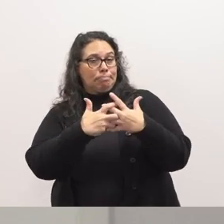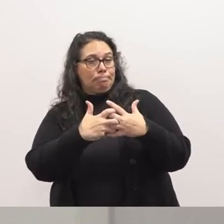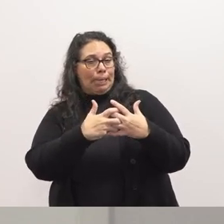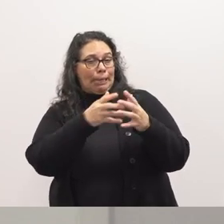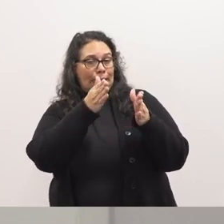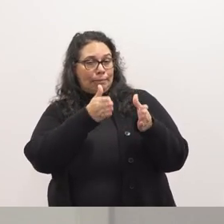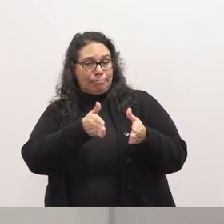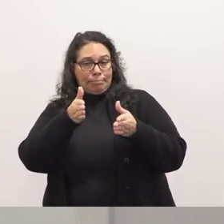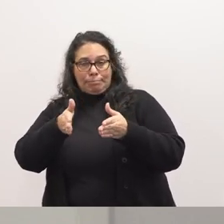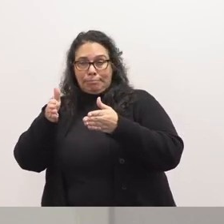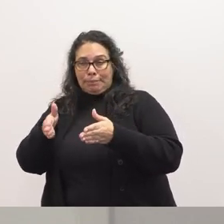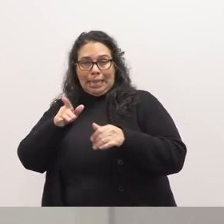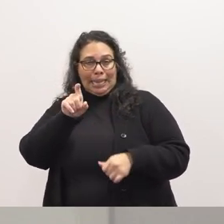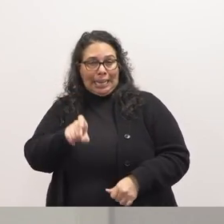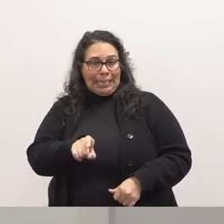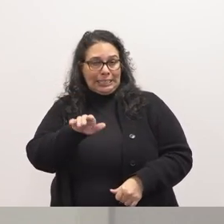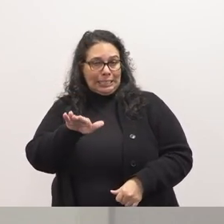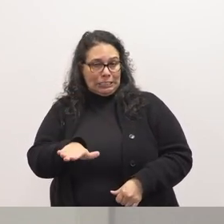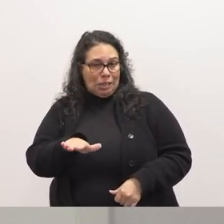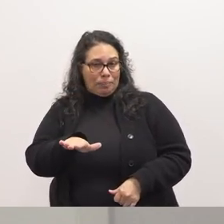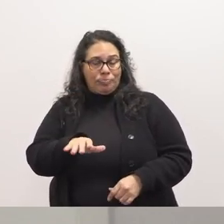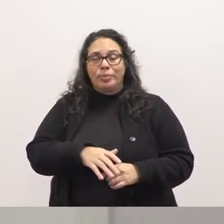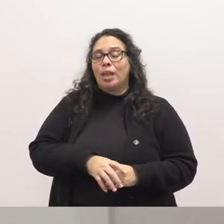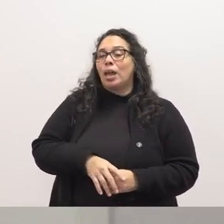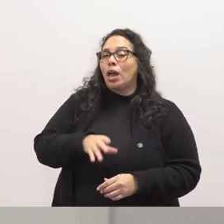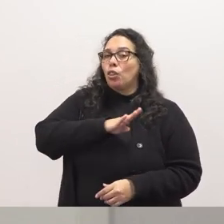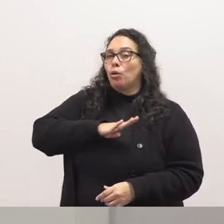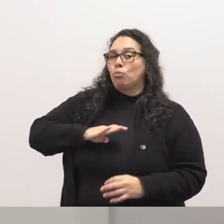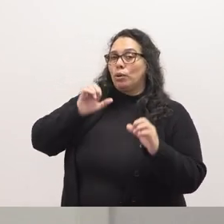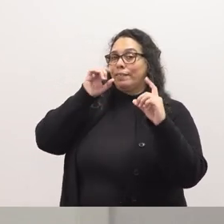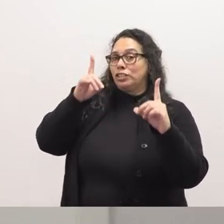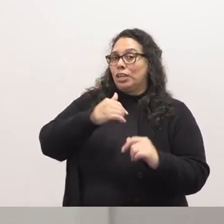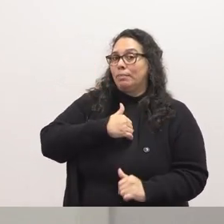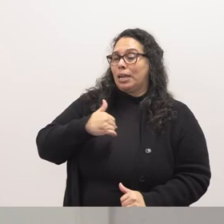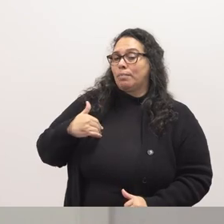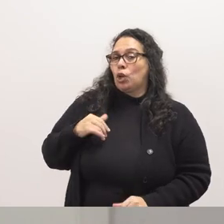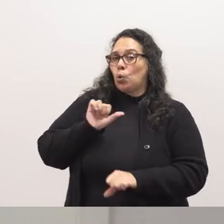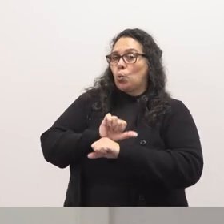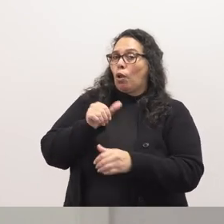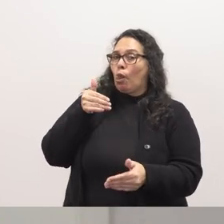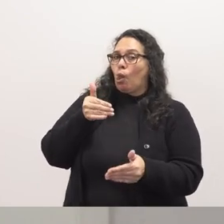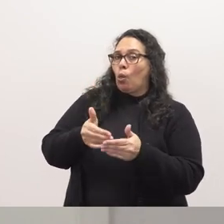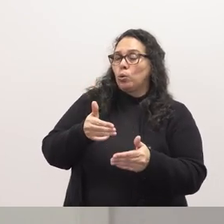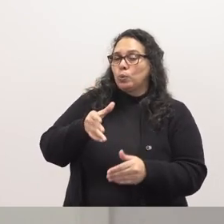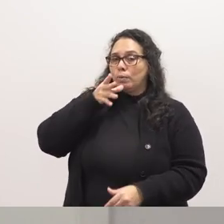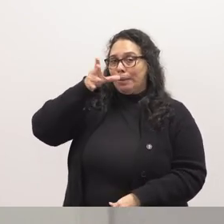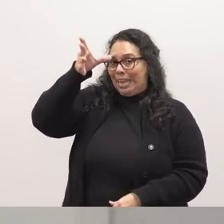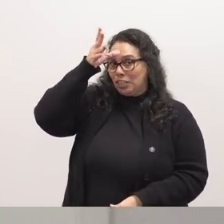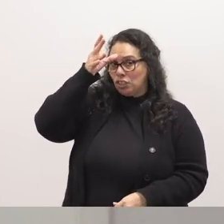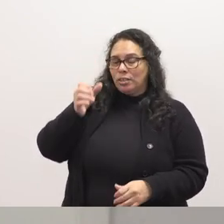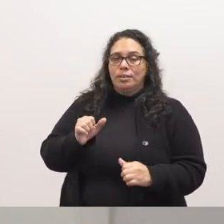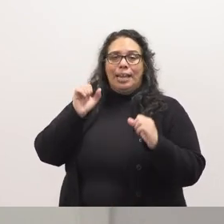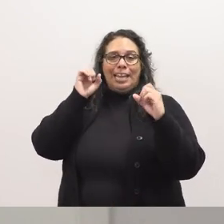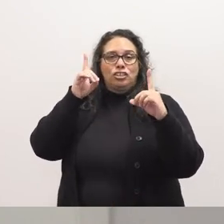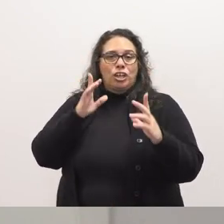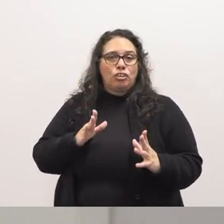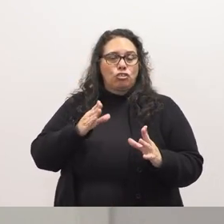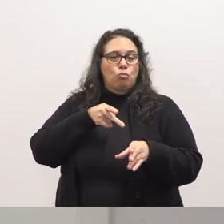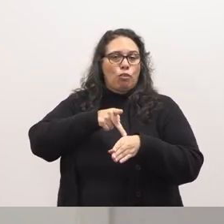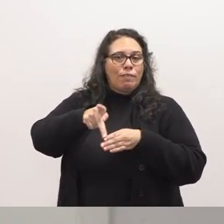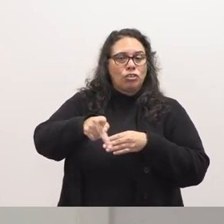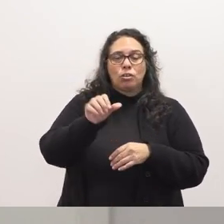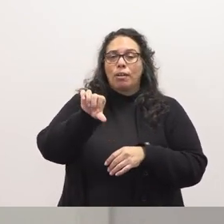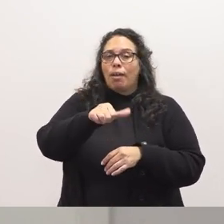needs of the child. And whereas Board of Education members work closely with parents, educational professionals, and